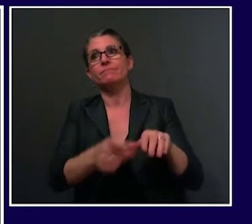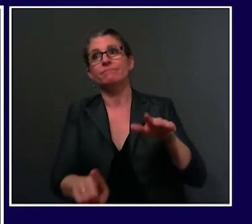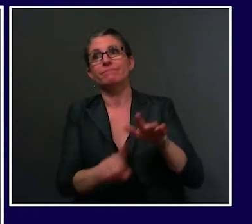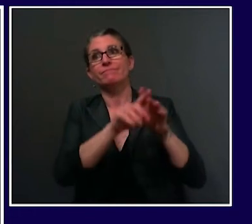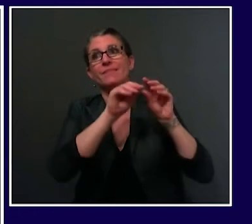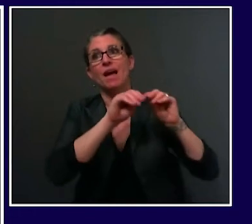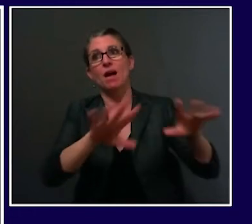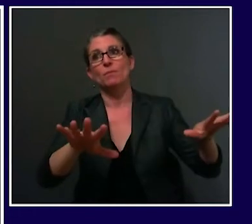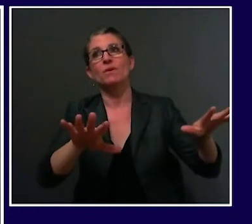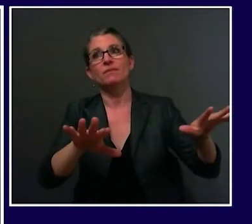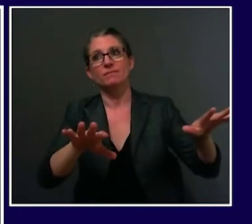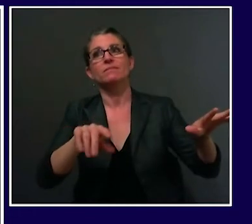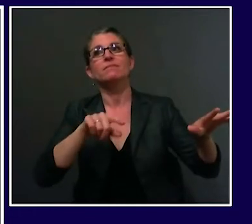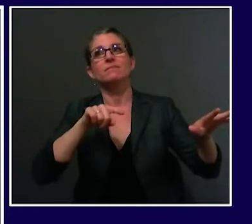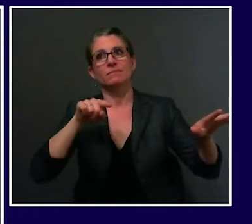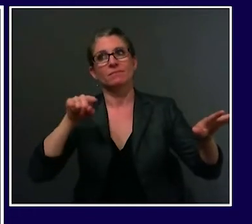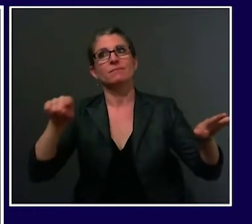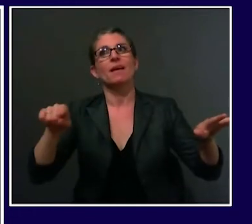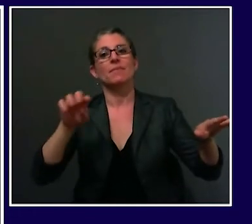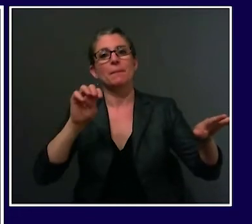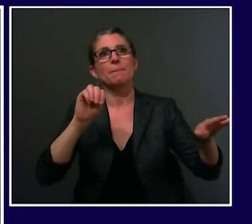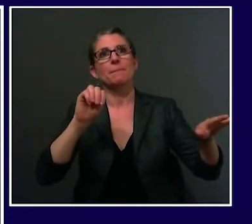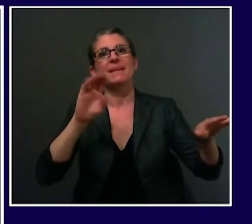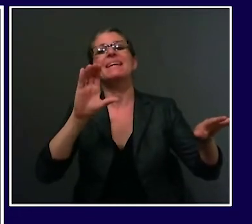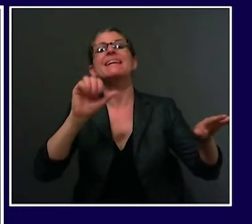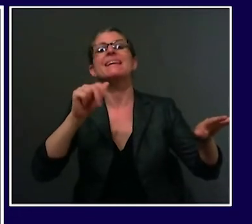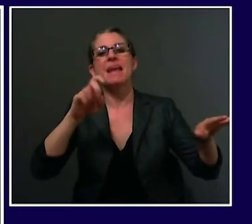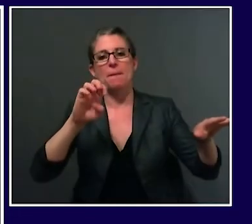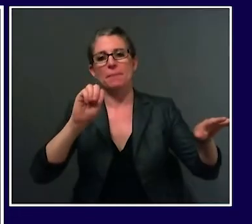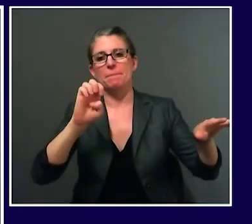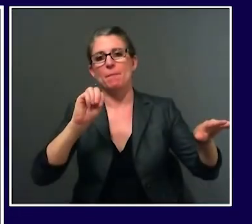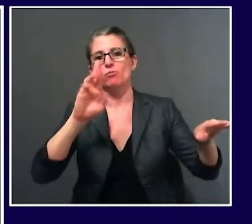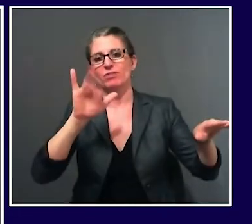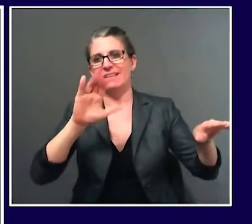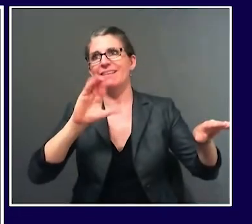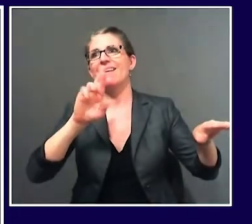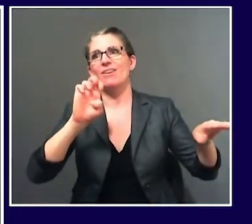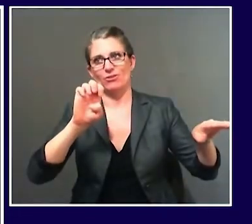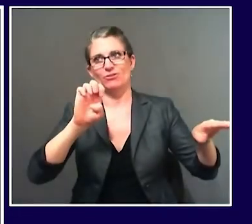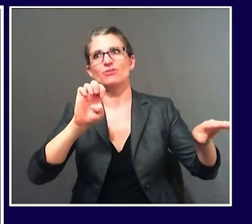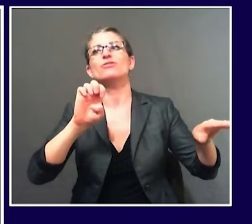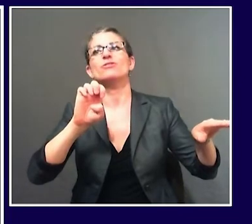revealed approximately 10 more positive cases associated with Cape Memory Care.